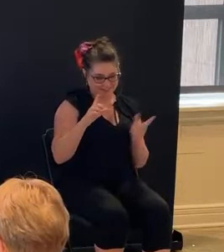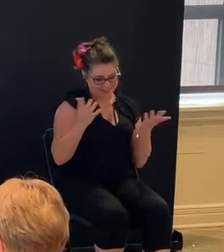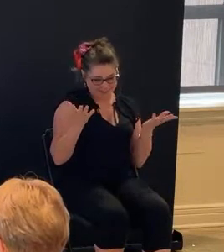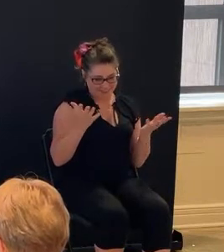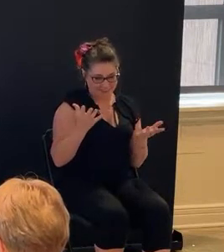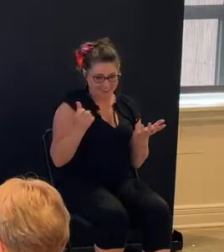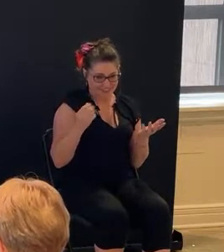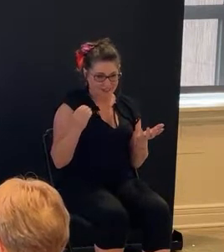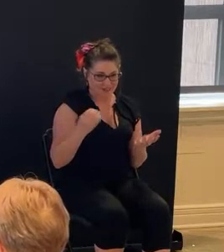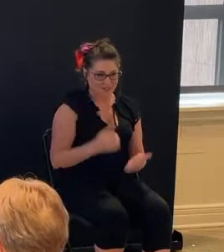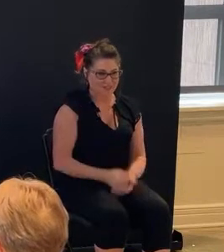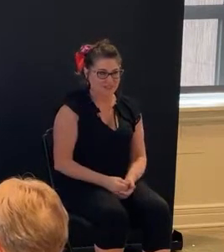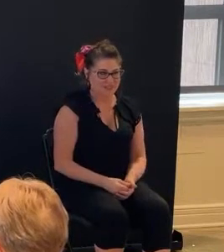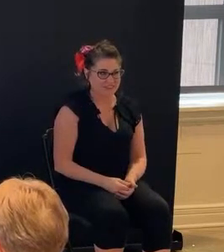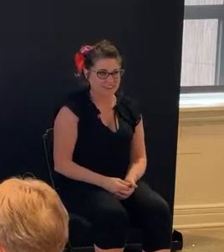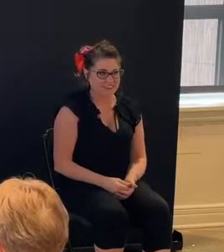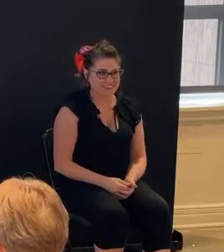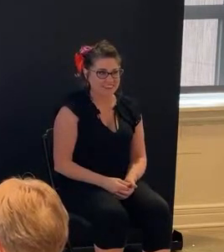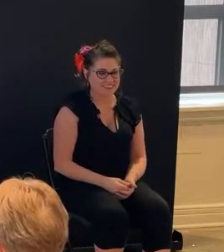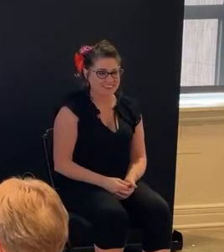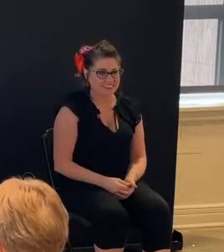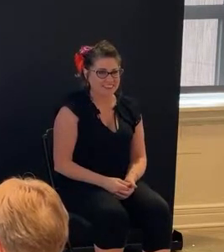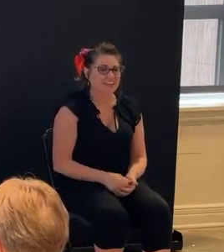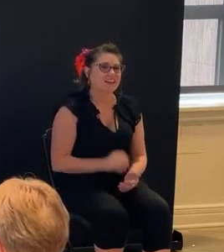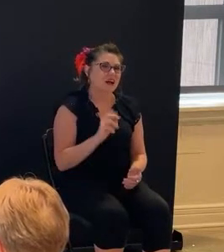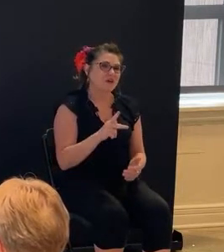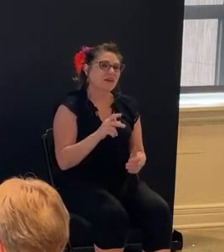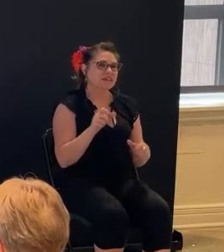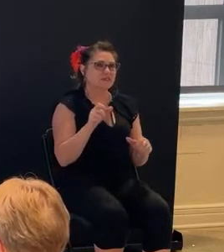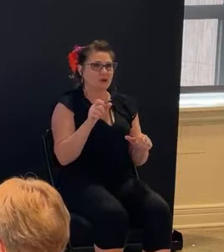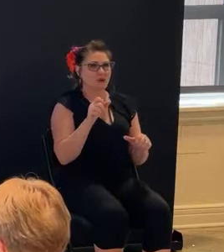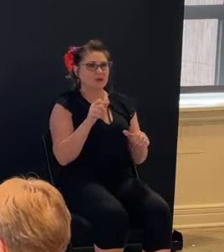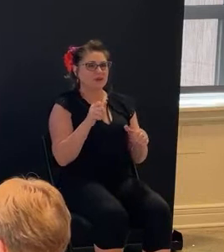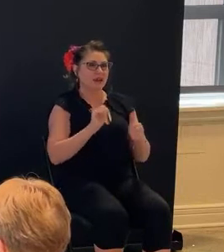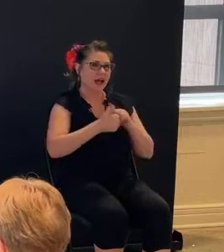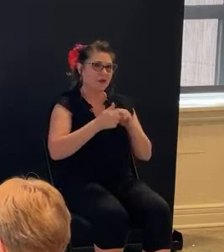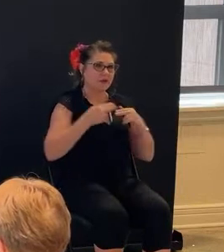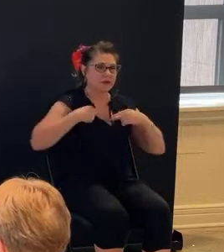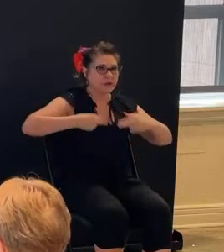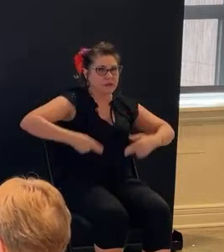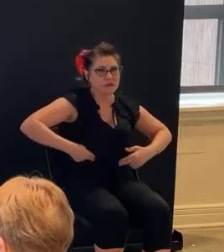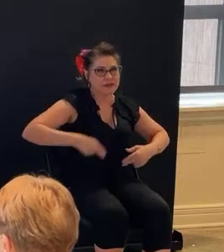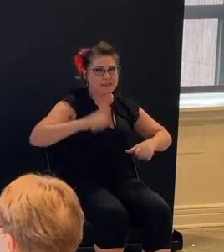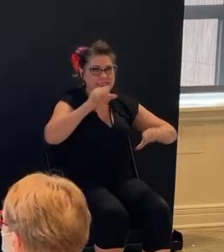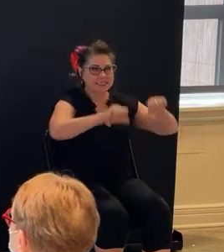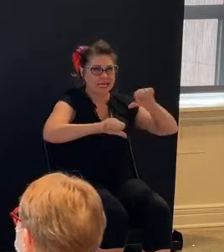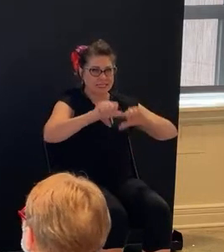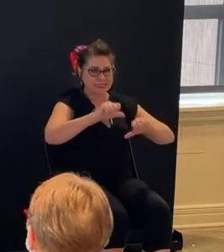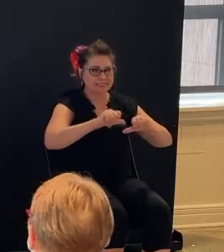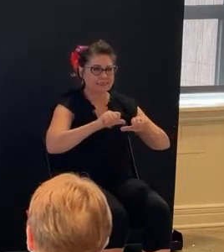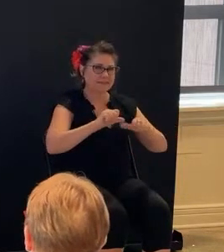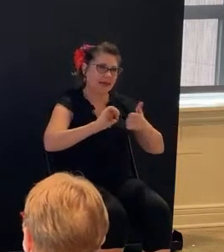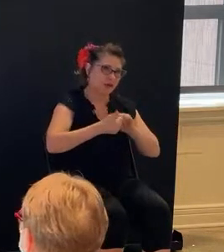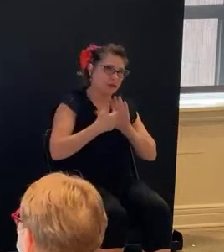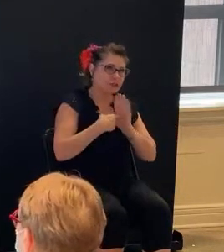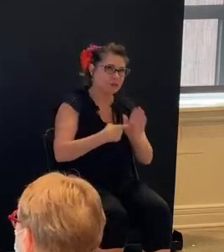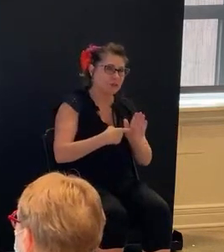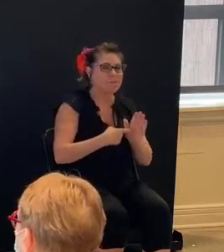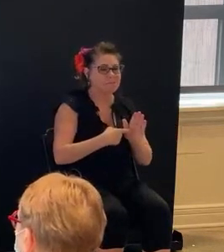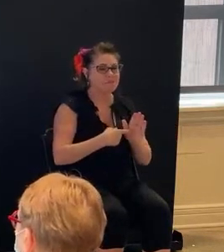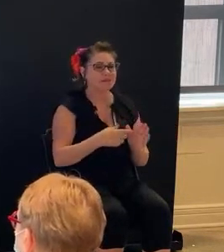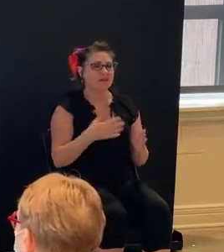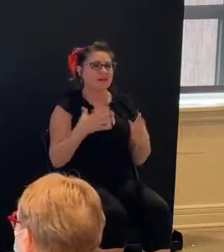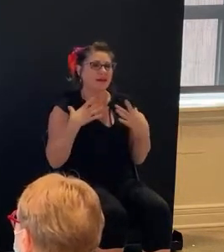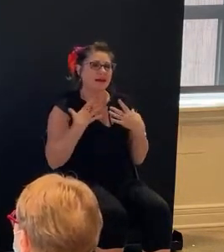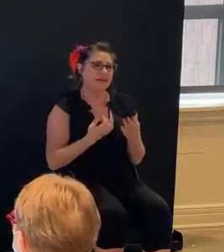So when it comes to humanizing science, or what do you show, I like to really show